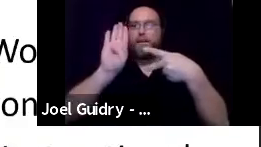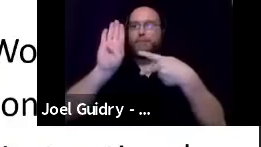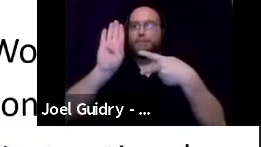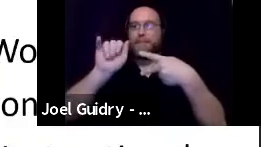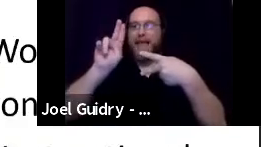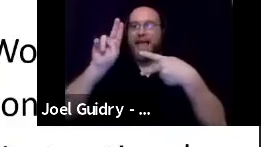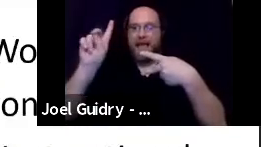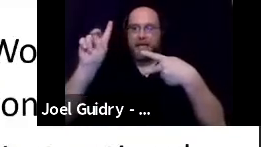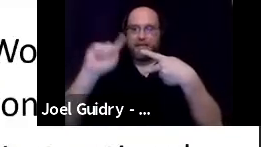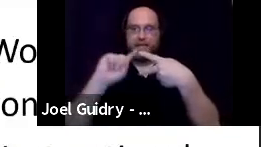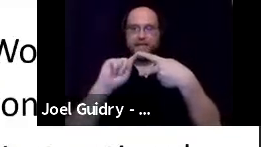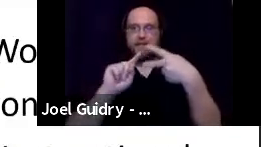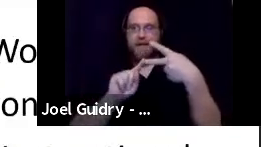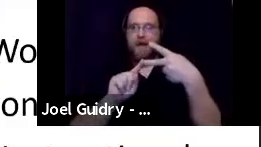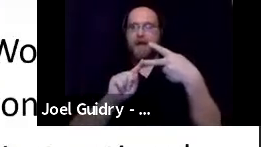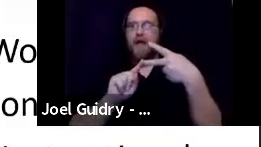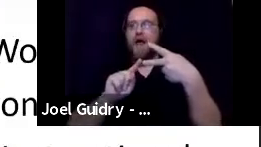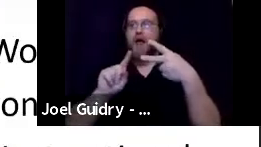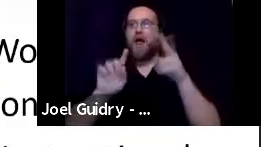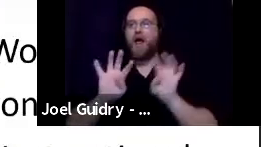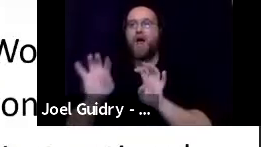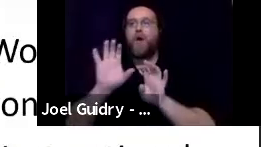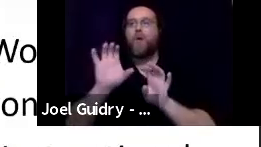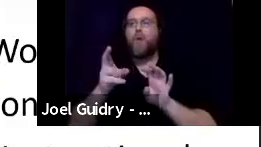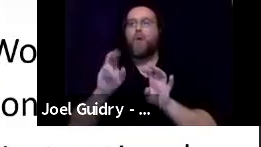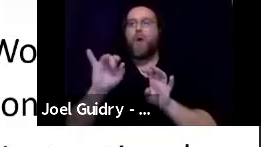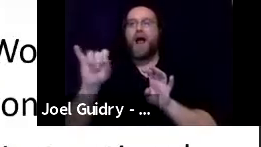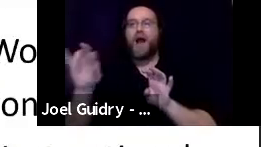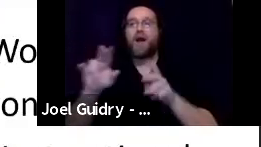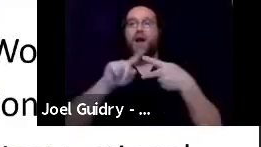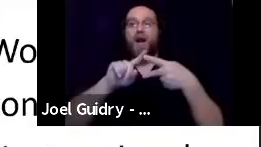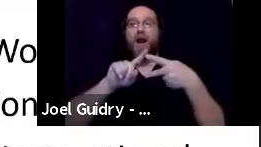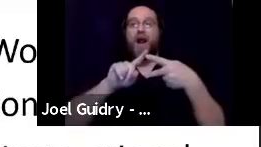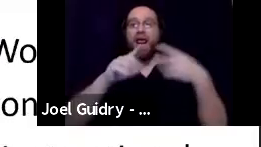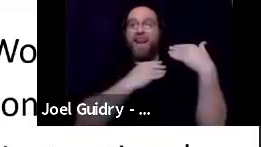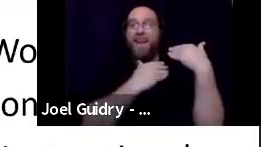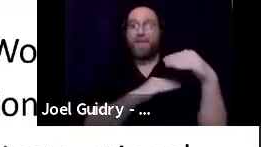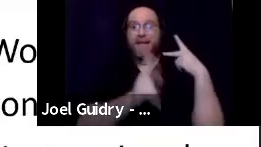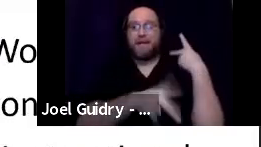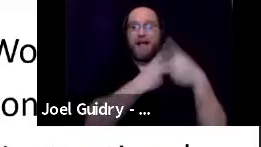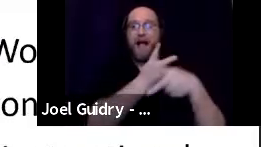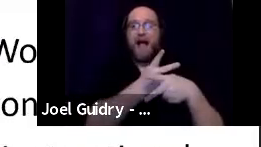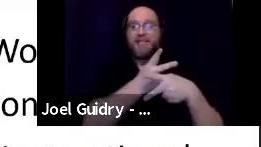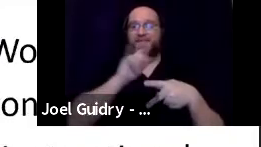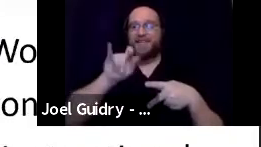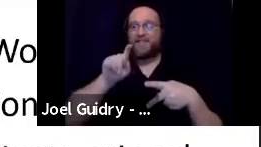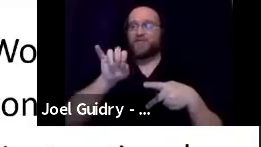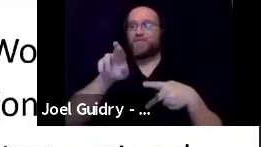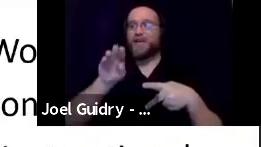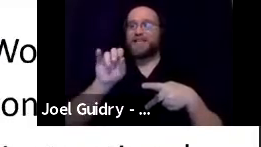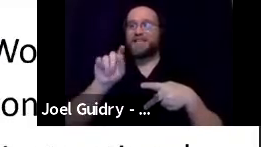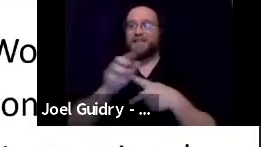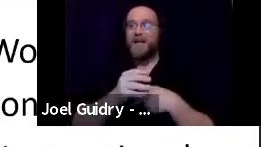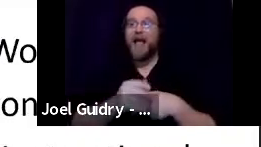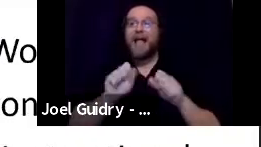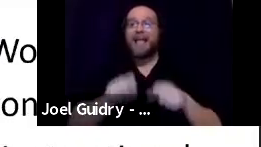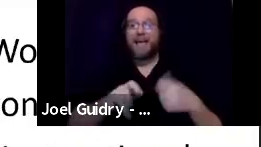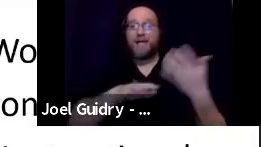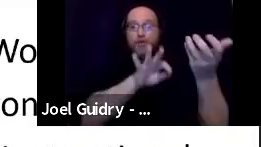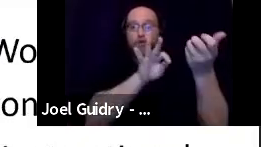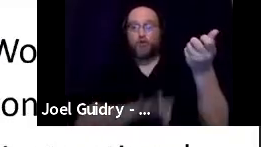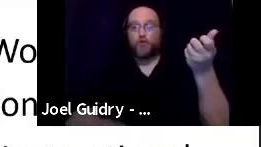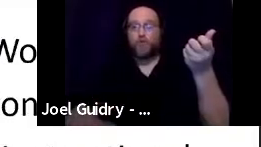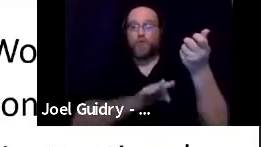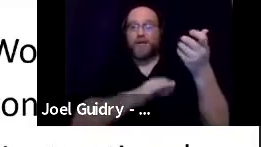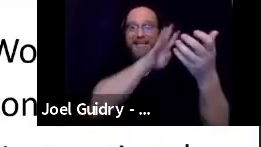it limits the types of instruments. Band can only be stringed instruments or percussion, no